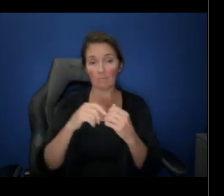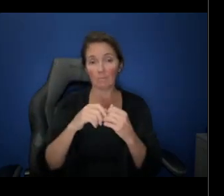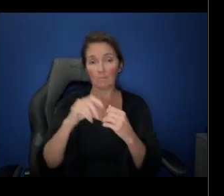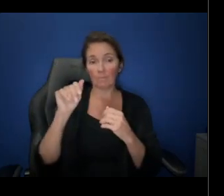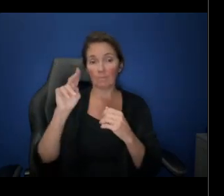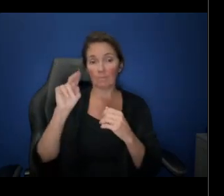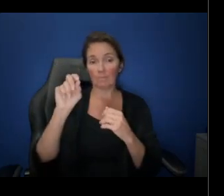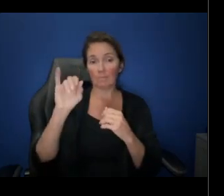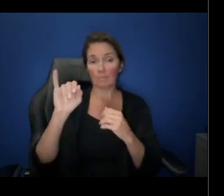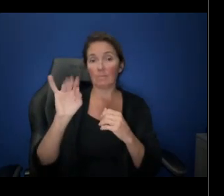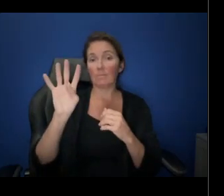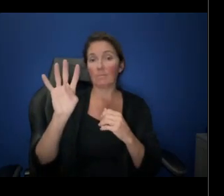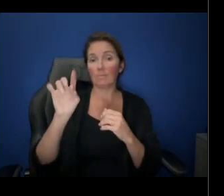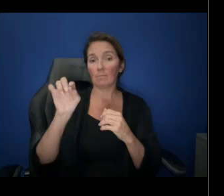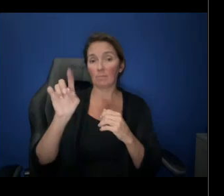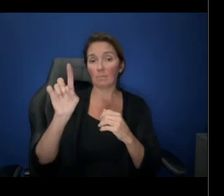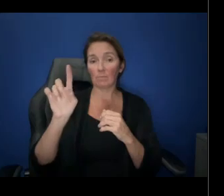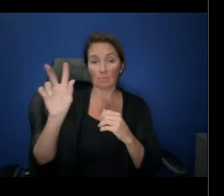ANSI